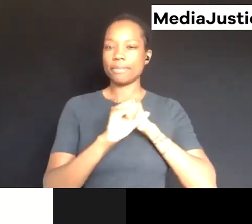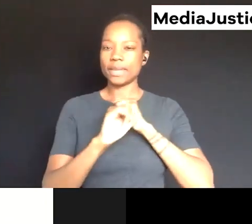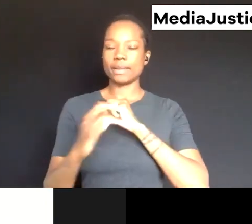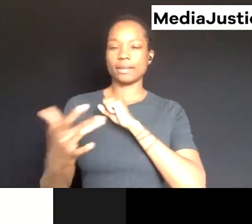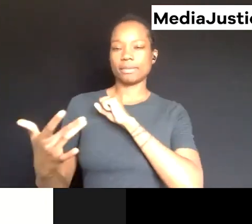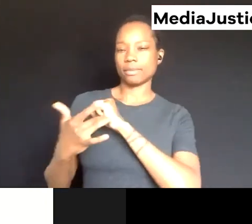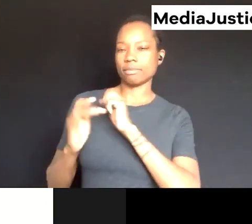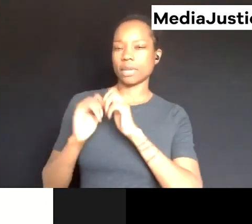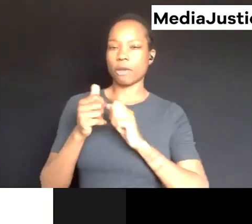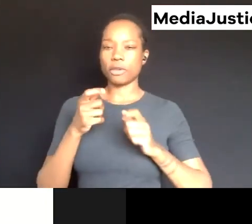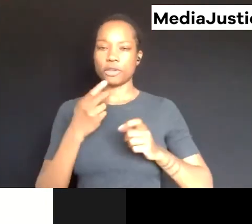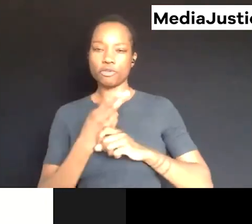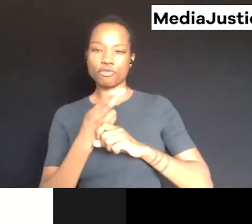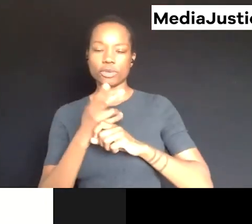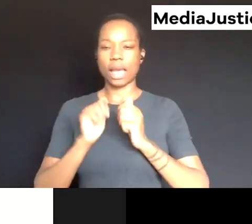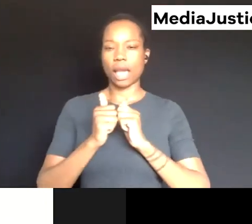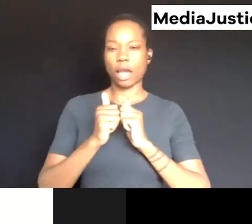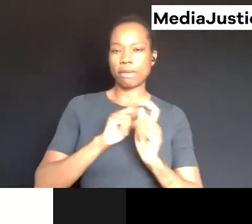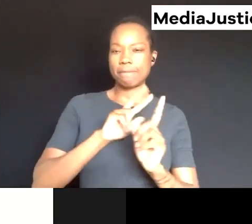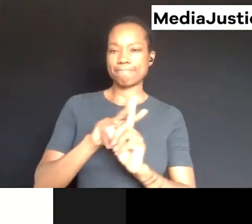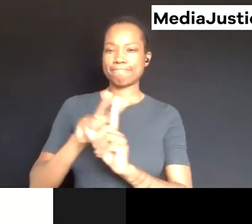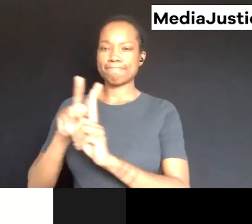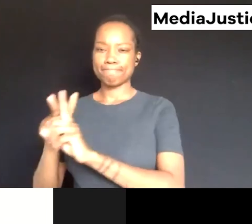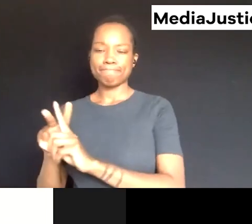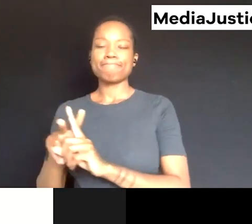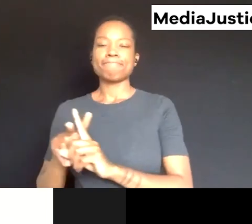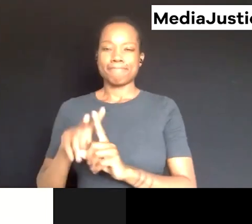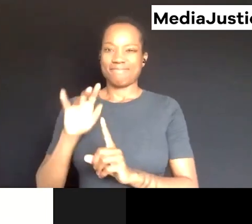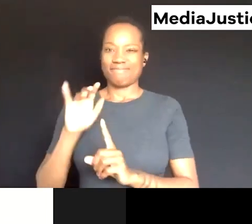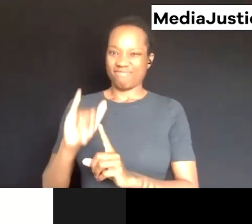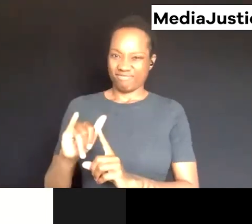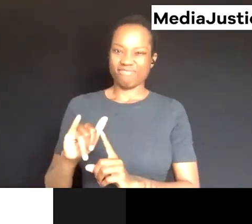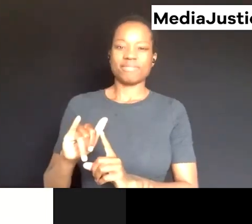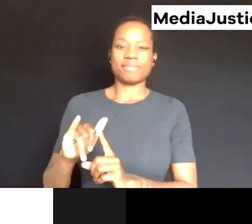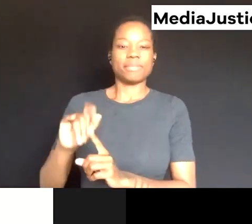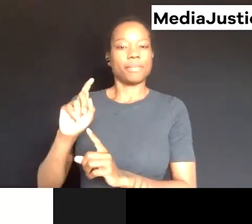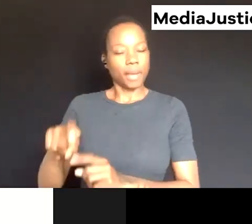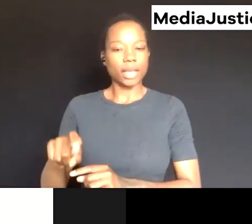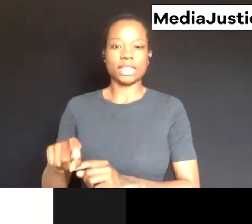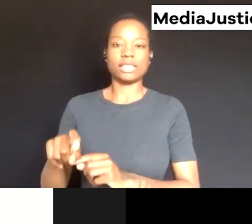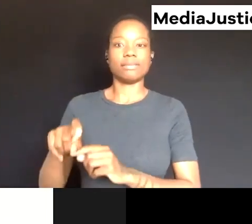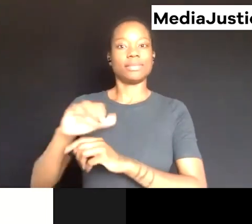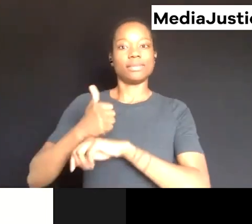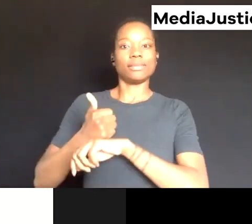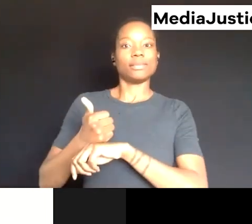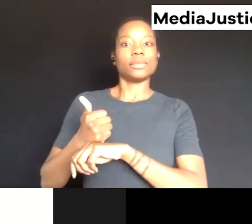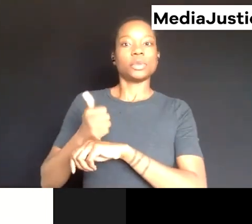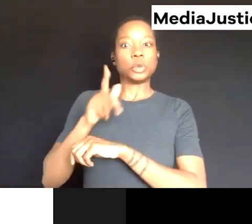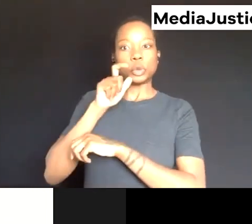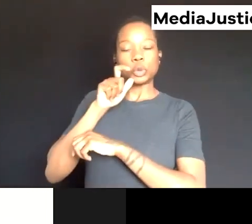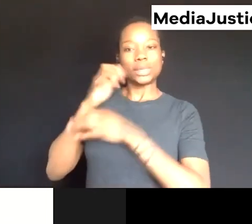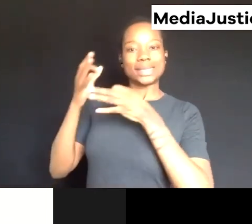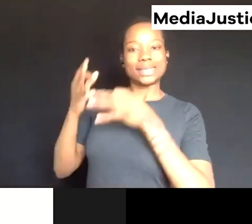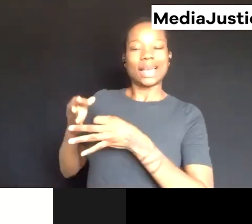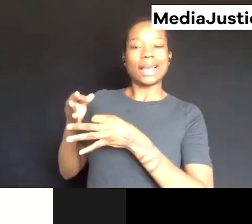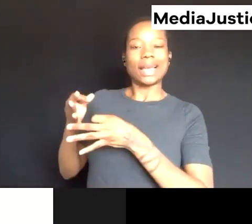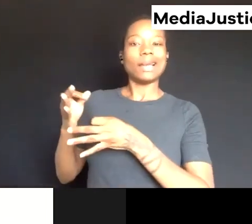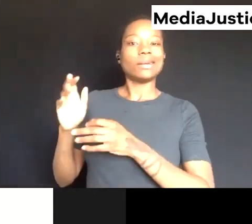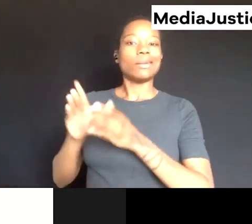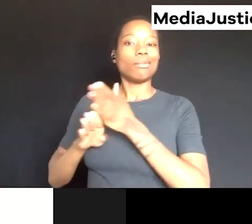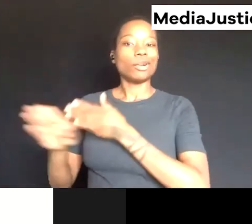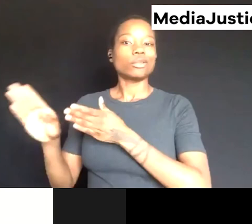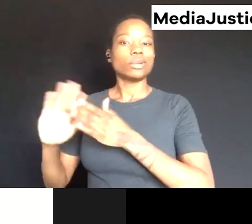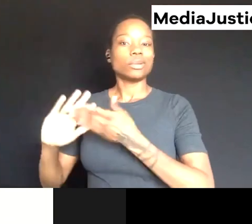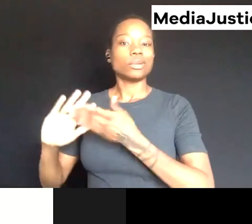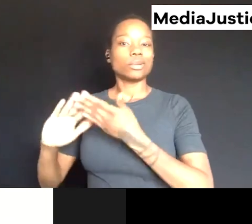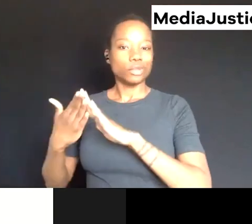so I think it's just worth noting that as far back as 2002, they already recognized technology was central to the struggle for media